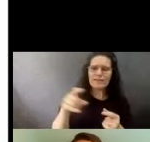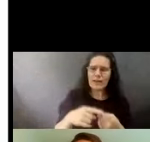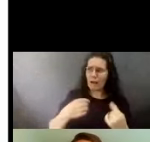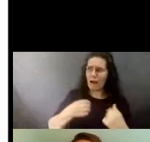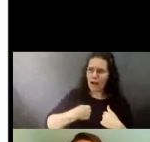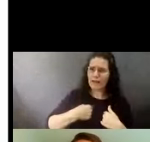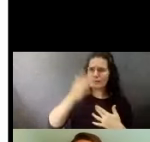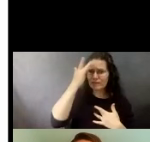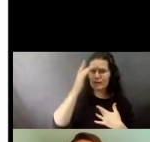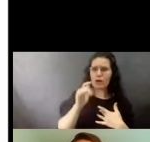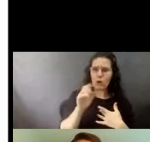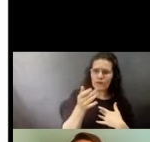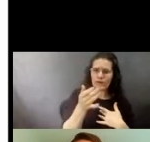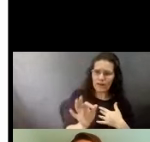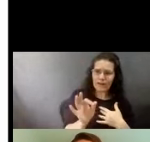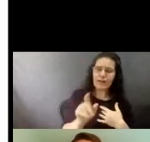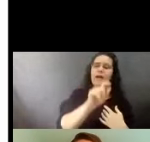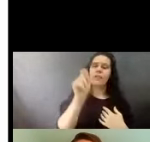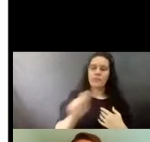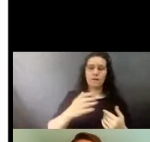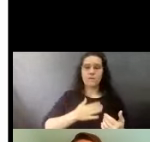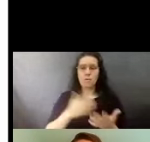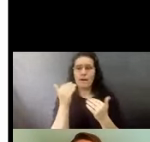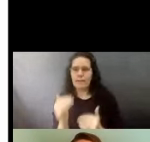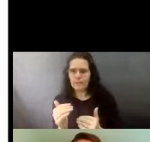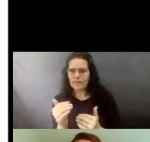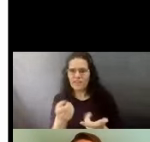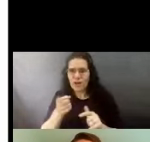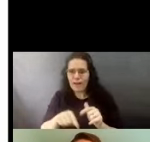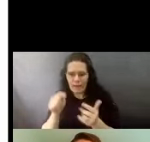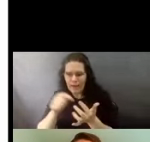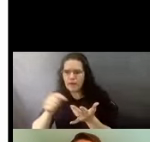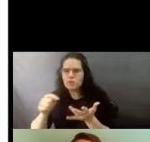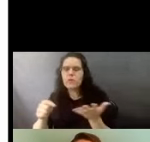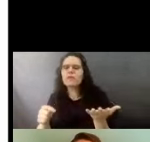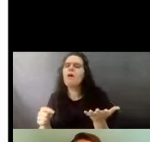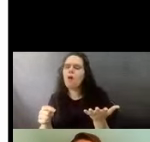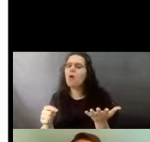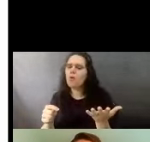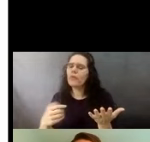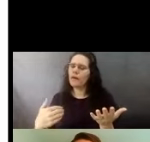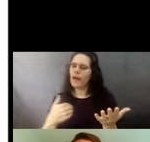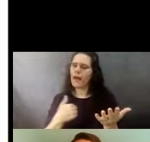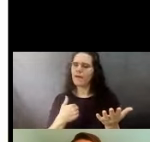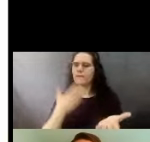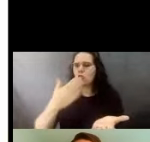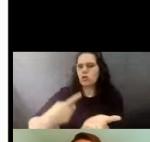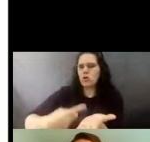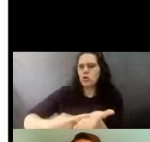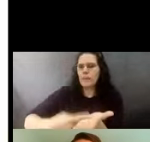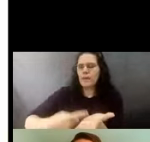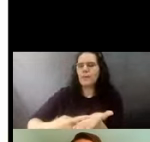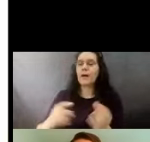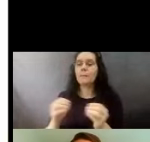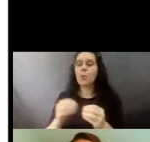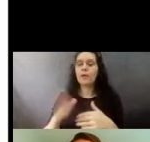limitation, then they're getting to the point where they're able to make a case, but they has to do more than just say, I'm